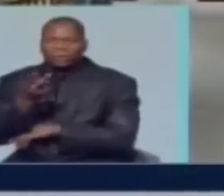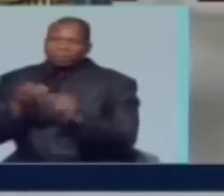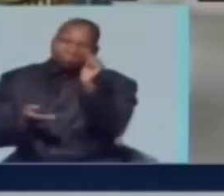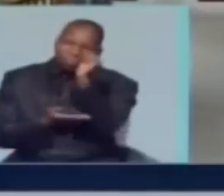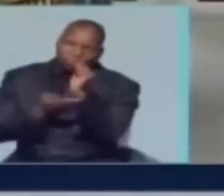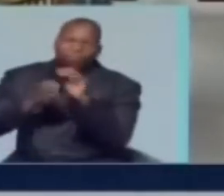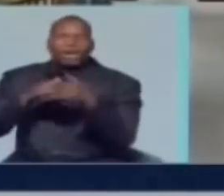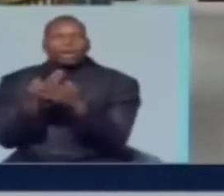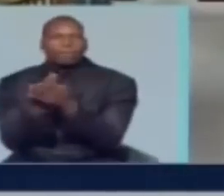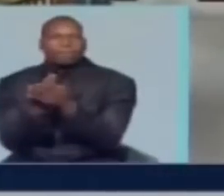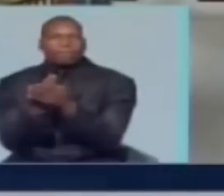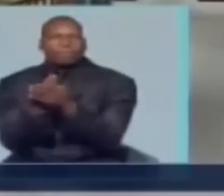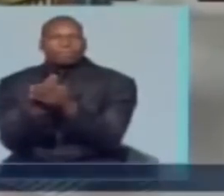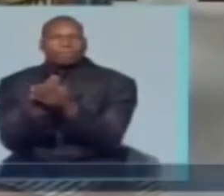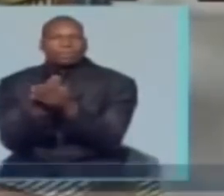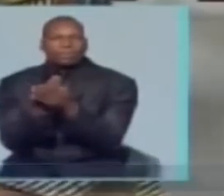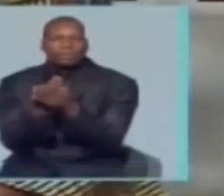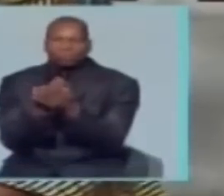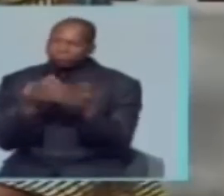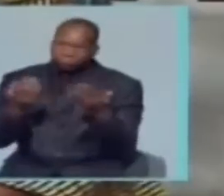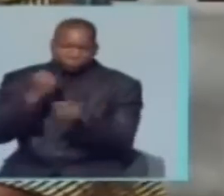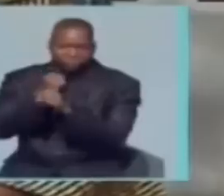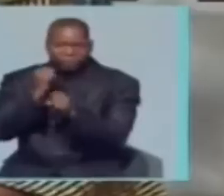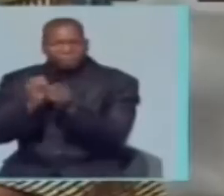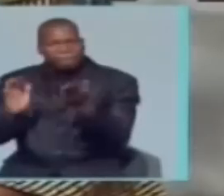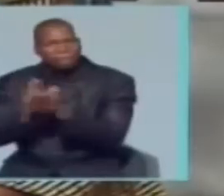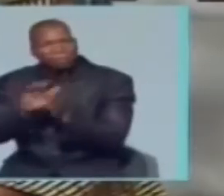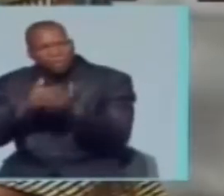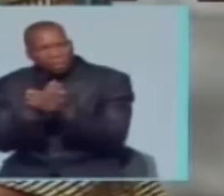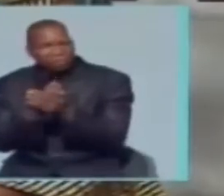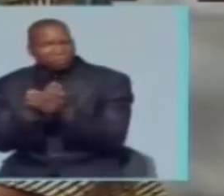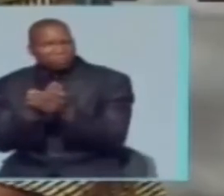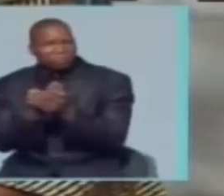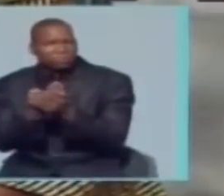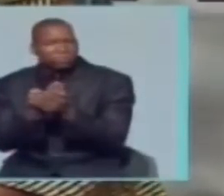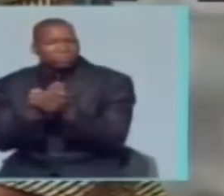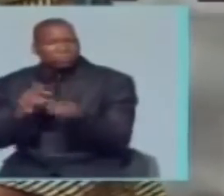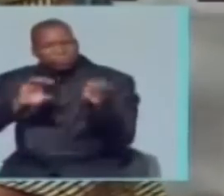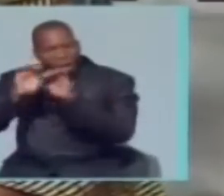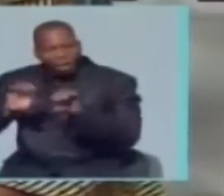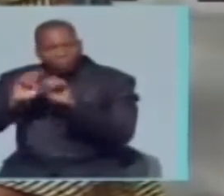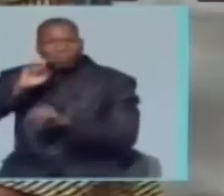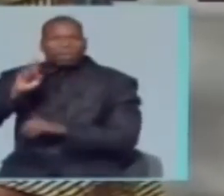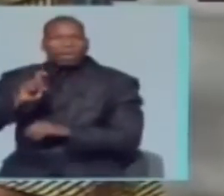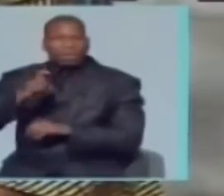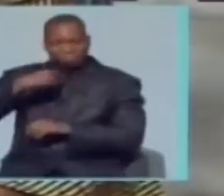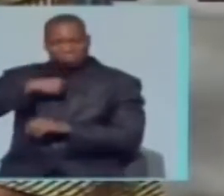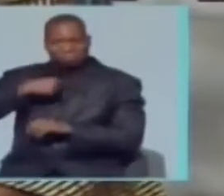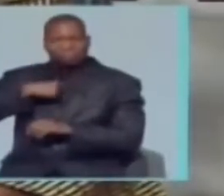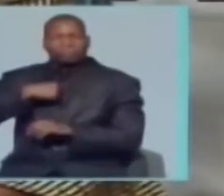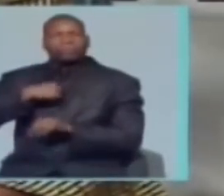we can react faster and not be proactive. So clearly, I am very humbled,